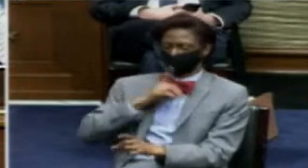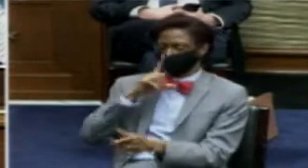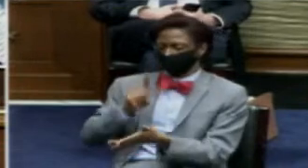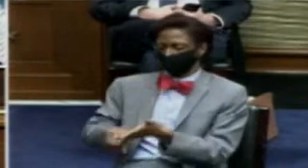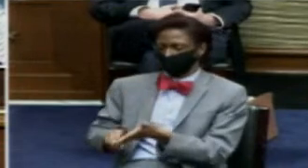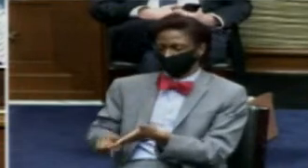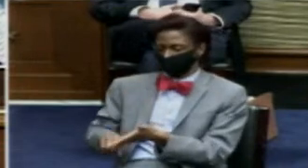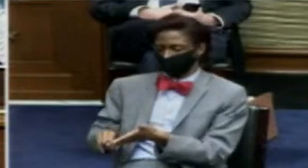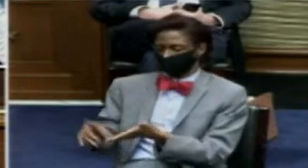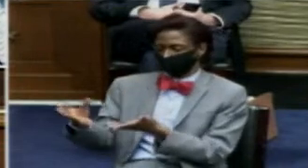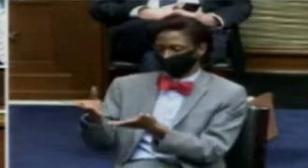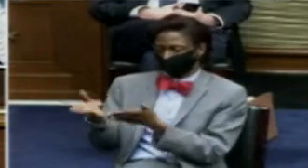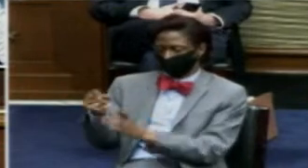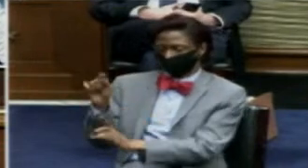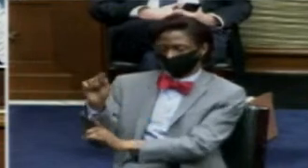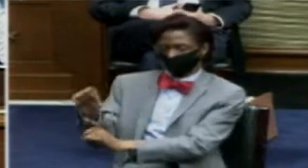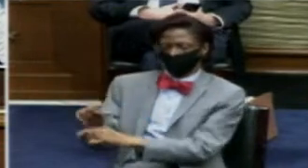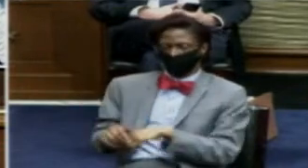Service.